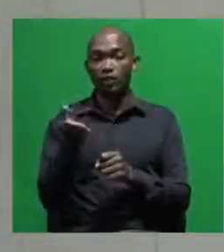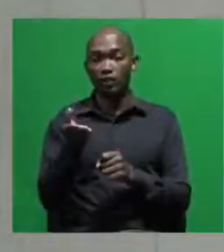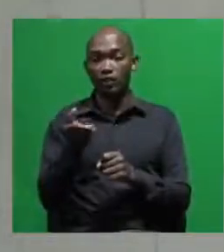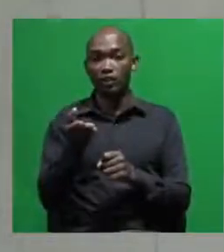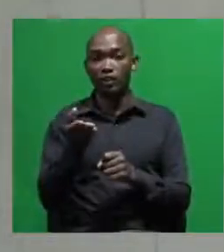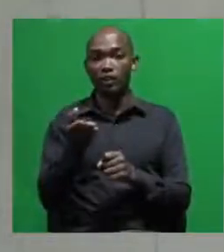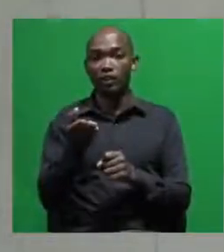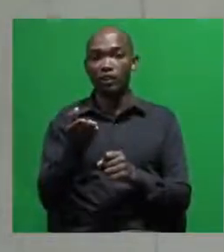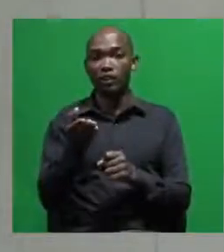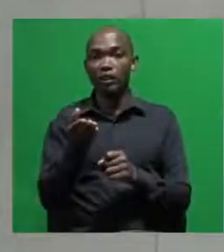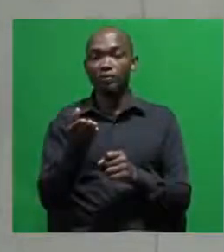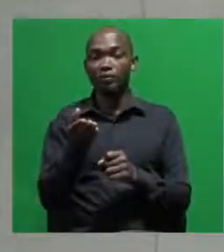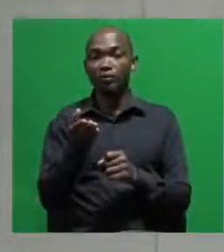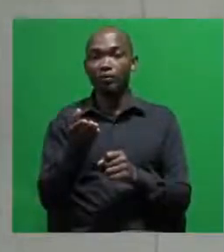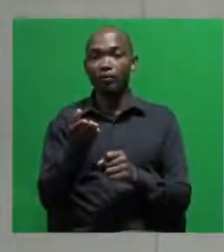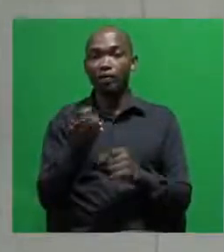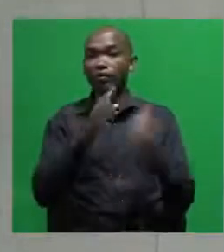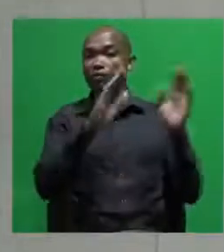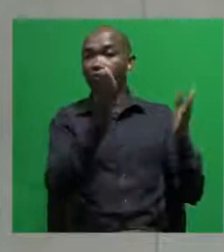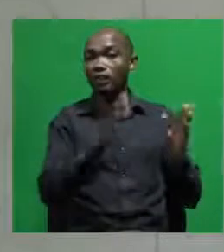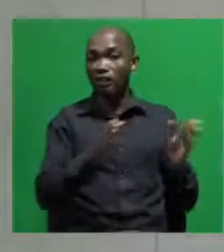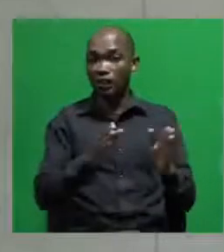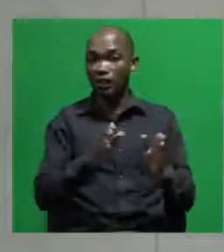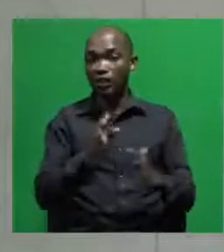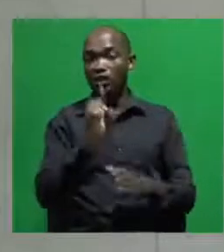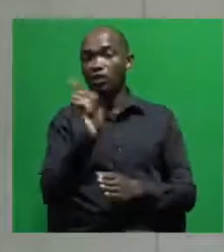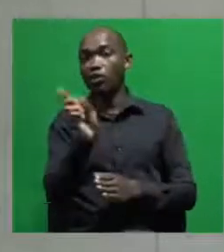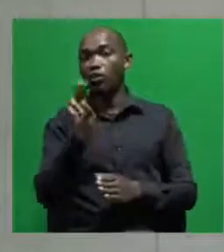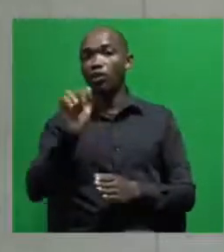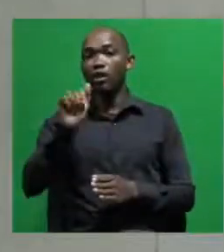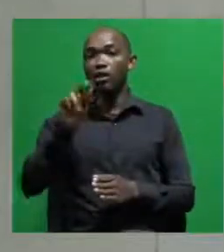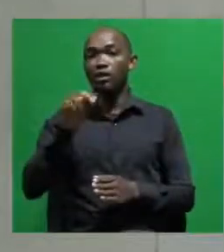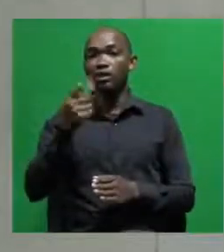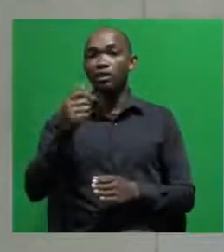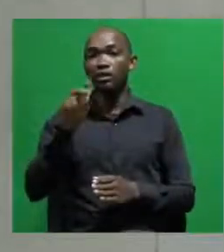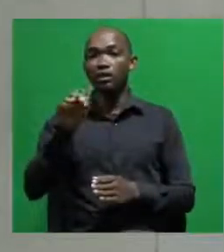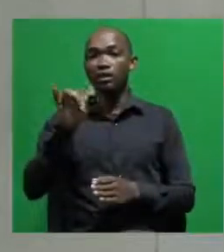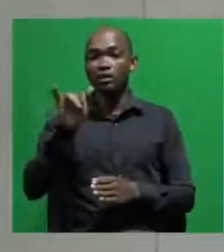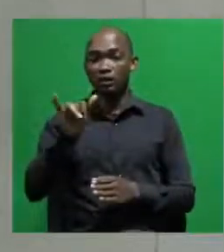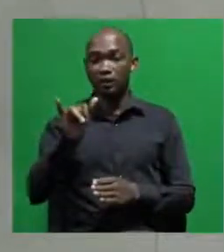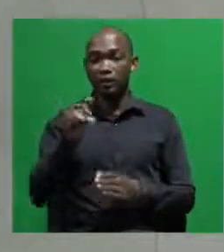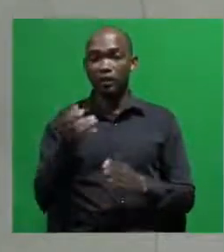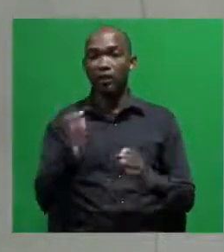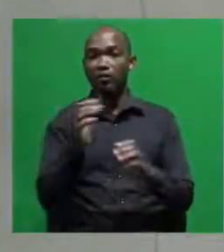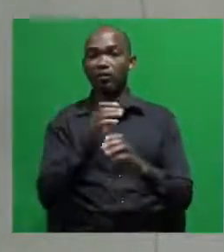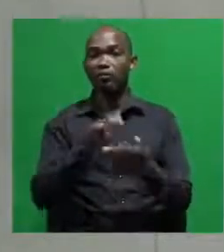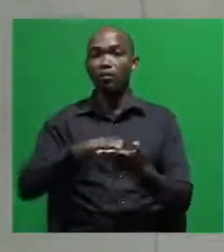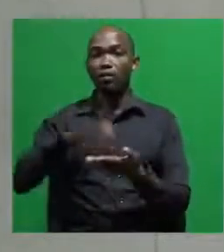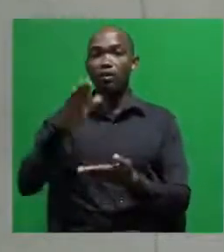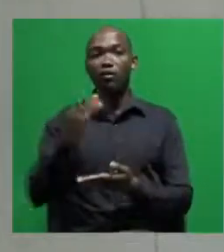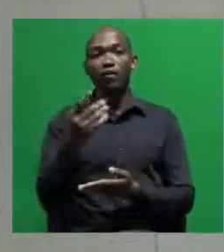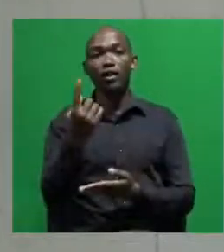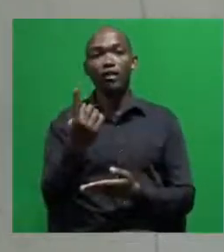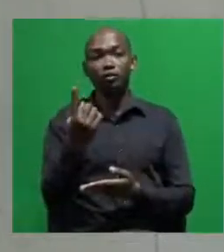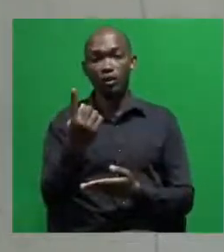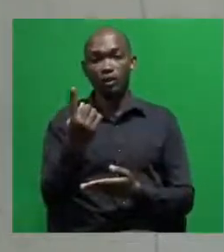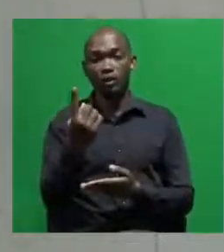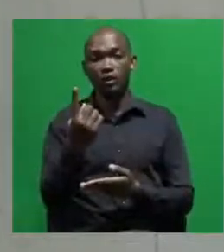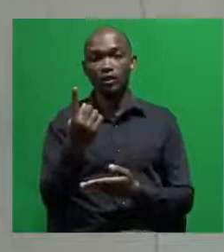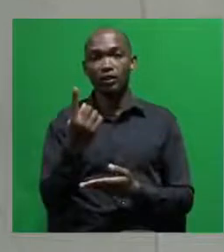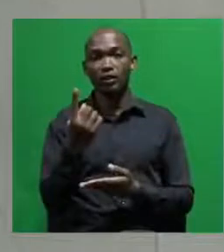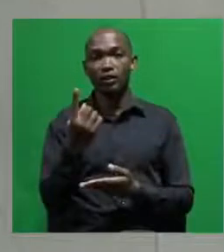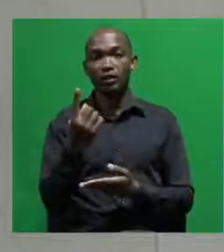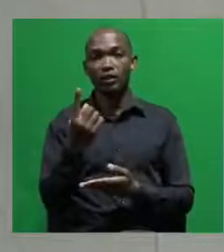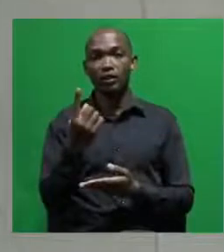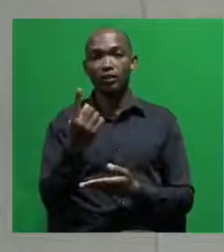physical quantity. So it just comes from the multiplication of more than one fundamental physical